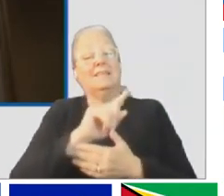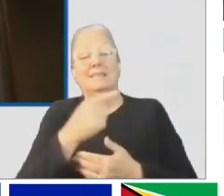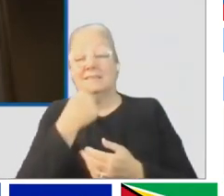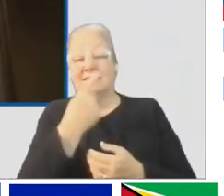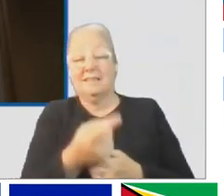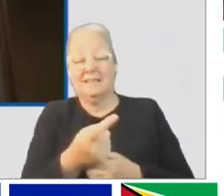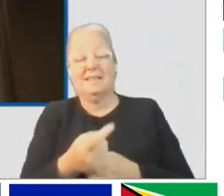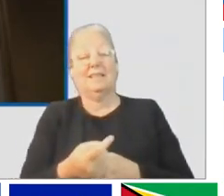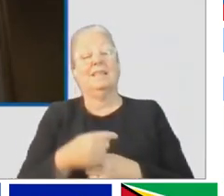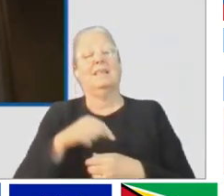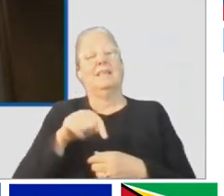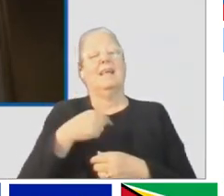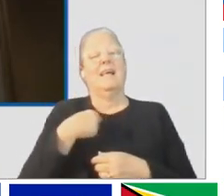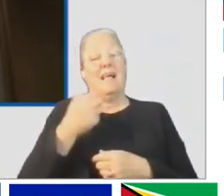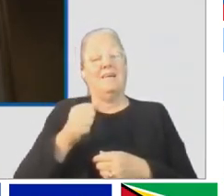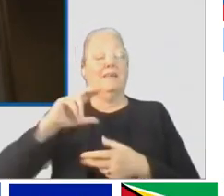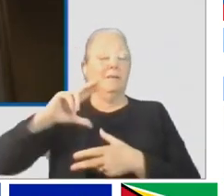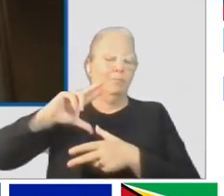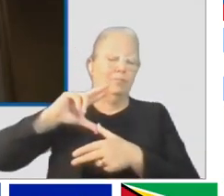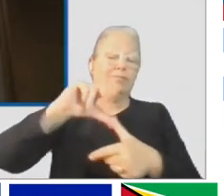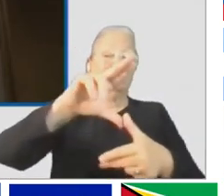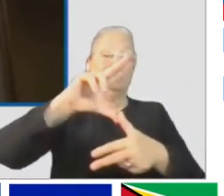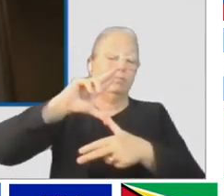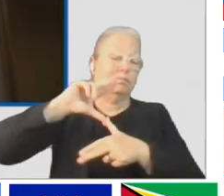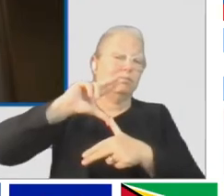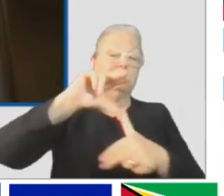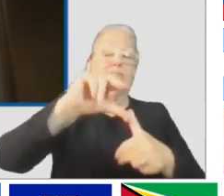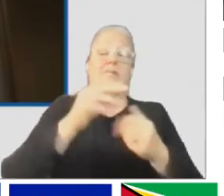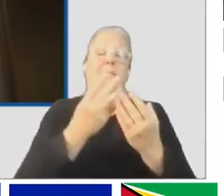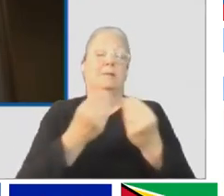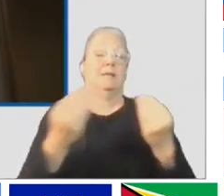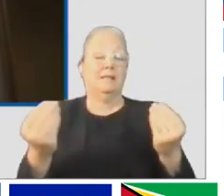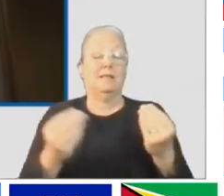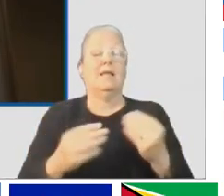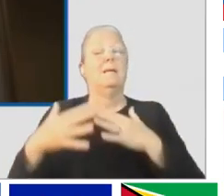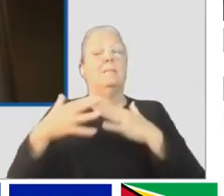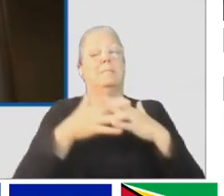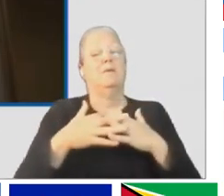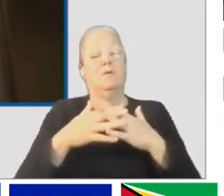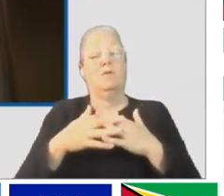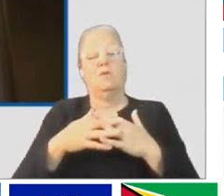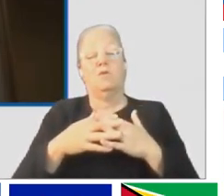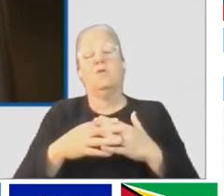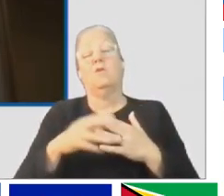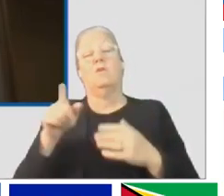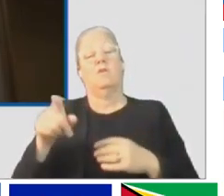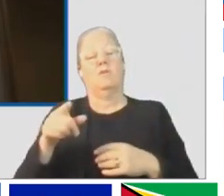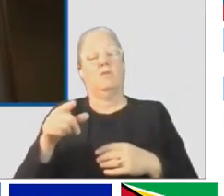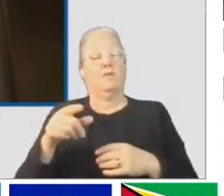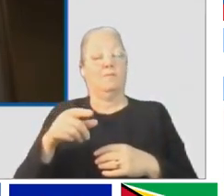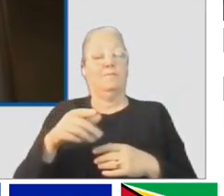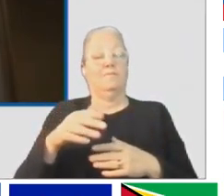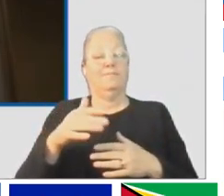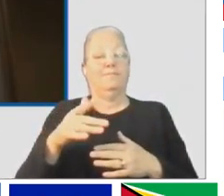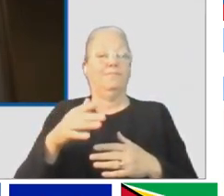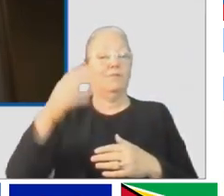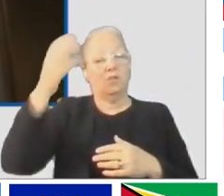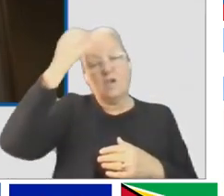of hurricanes. And in addition, the United States government was responding to wildfires, flooding, and several other natural